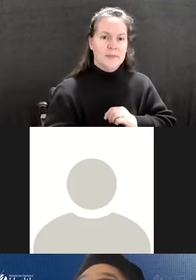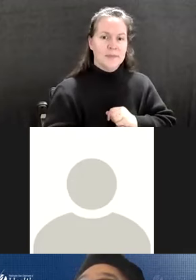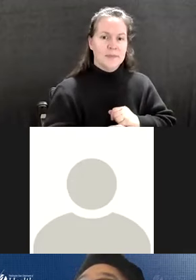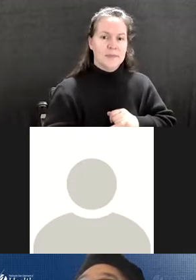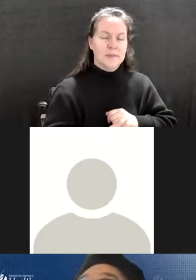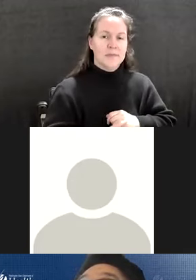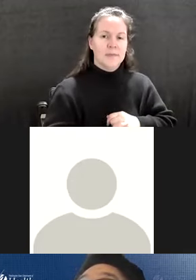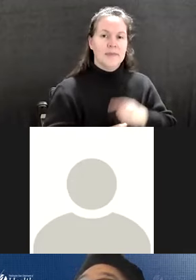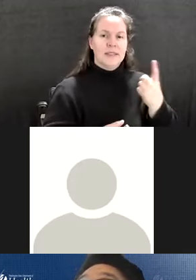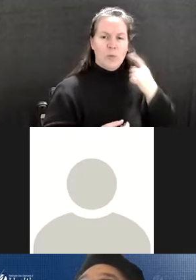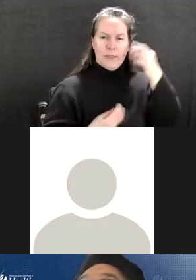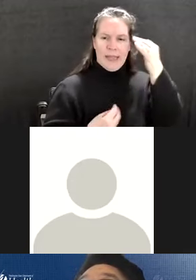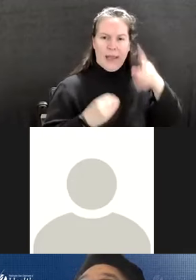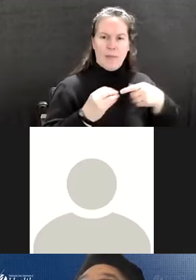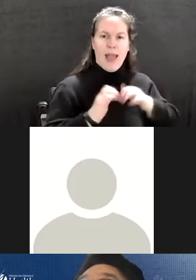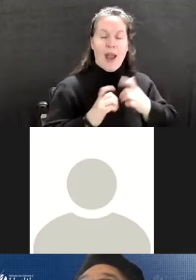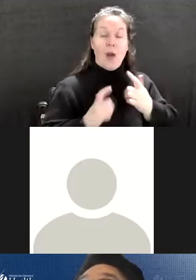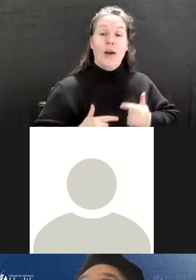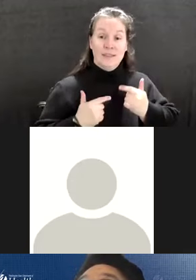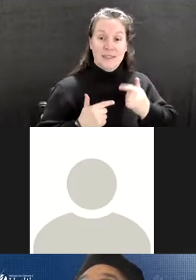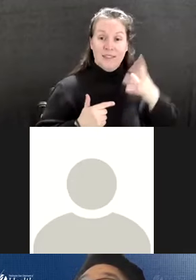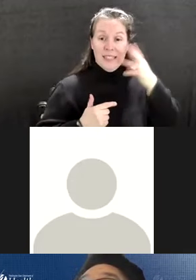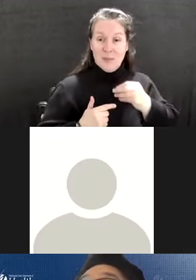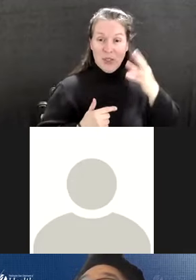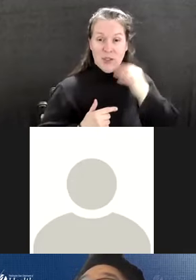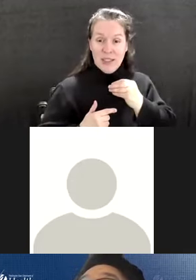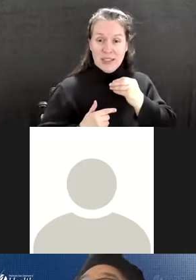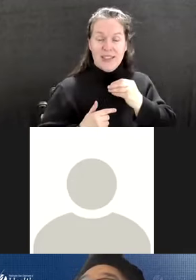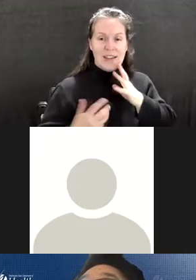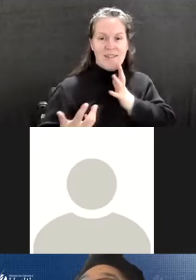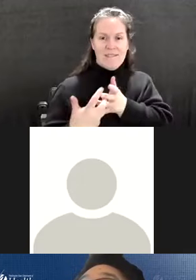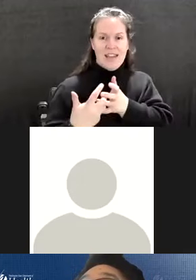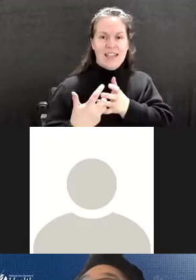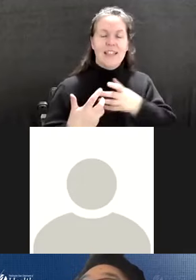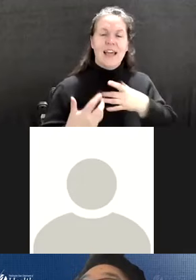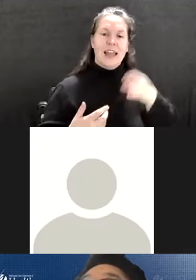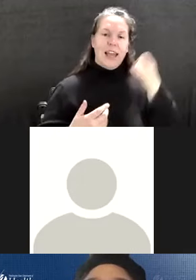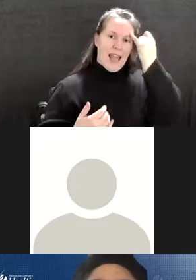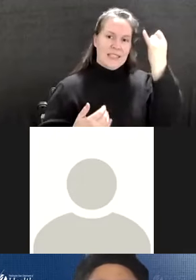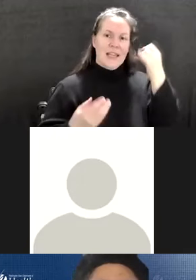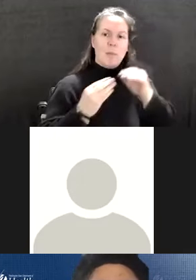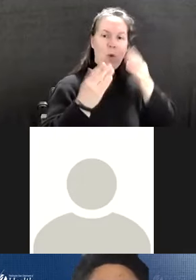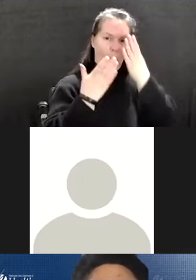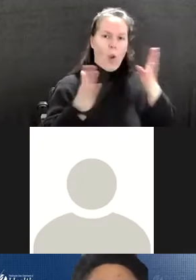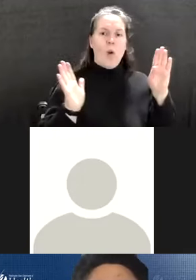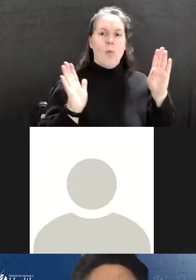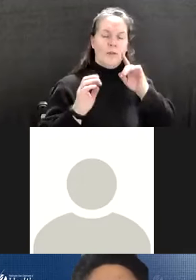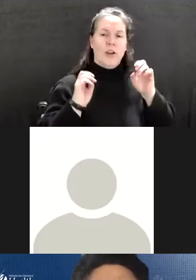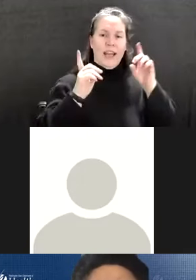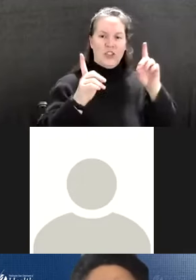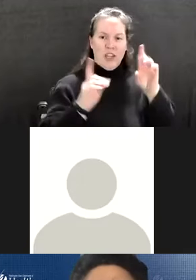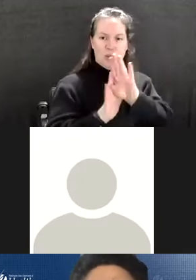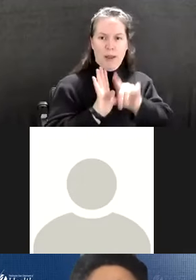And someone's thinking about how lived experience may fit in here. I like the idea of being more open in terms of educational